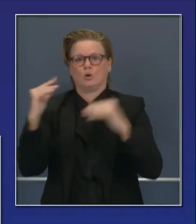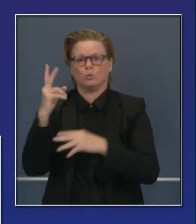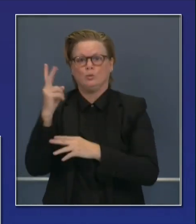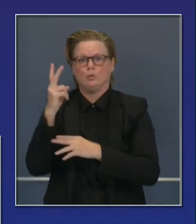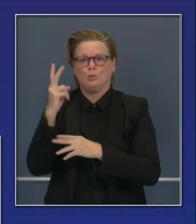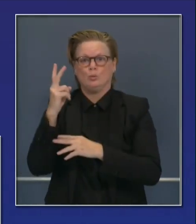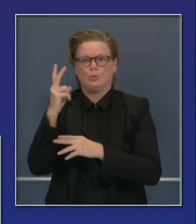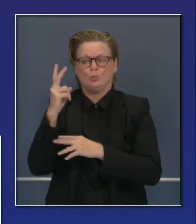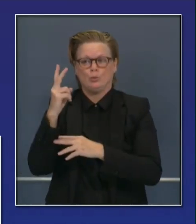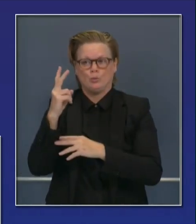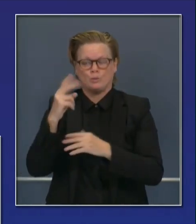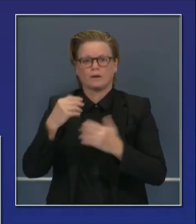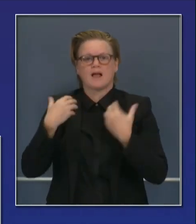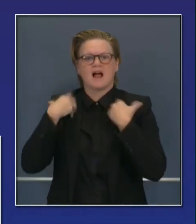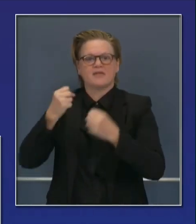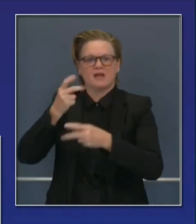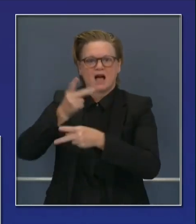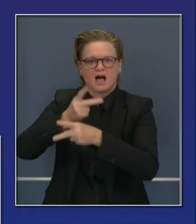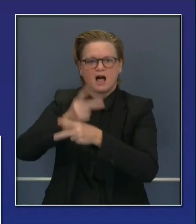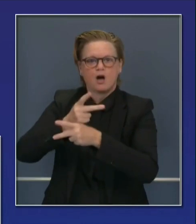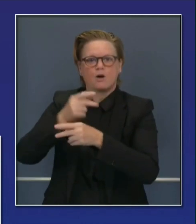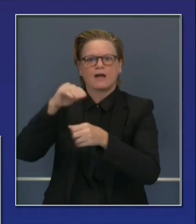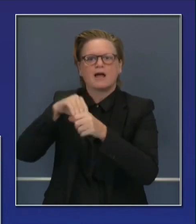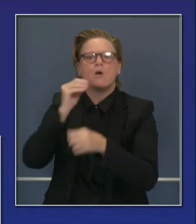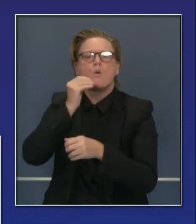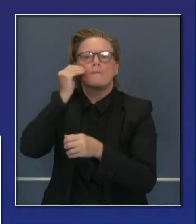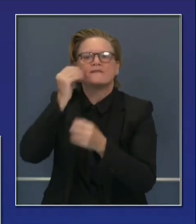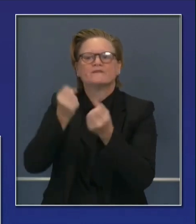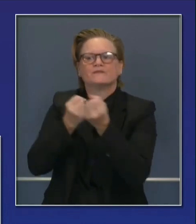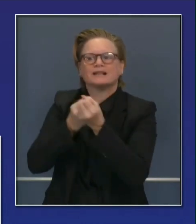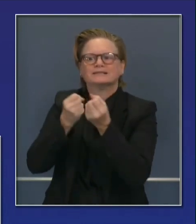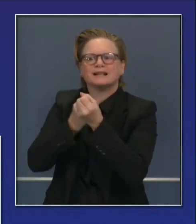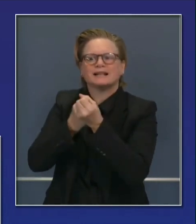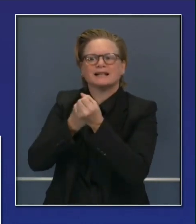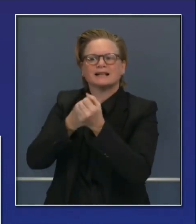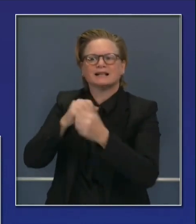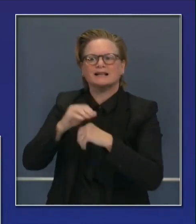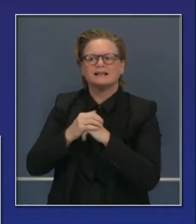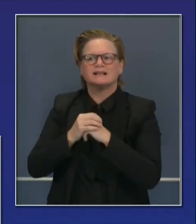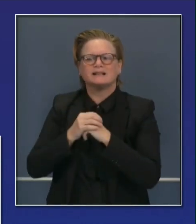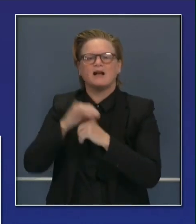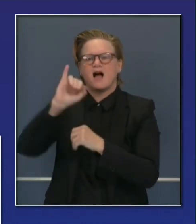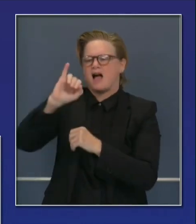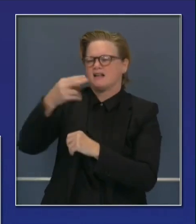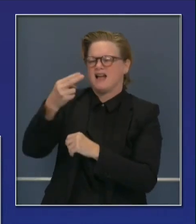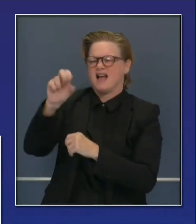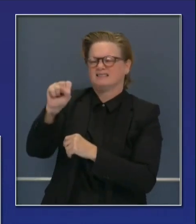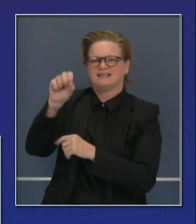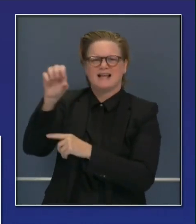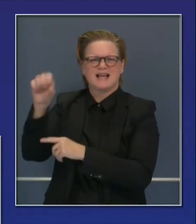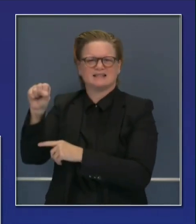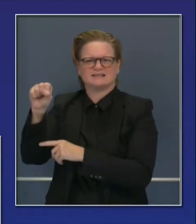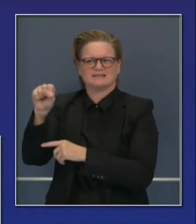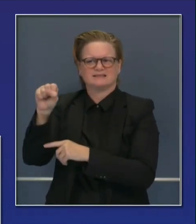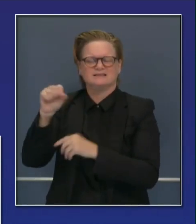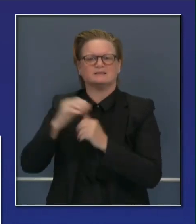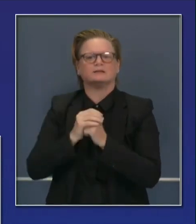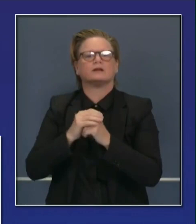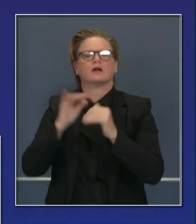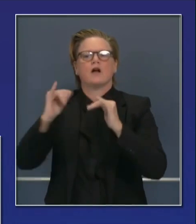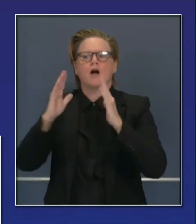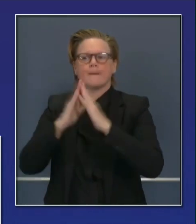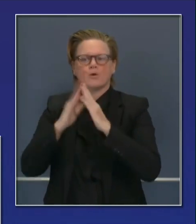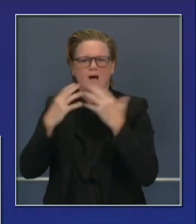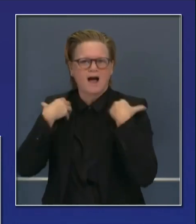care, in-home supportive services, referred to as IHSS, our community health workers. You can see others in